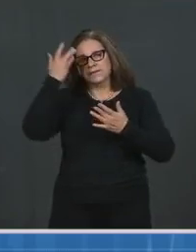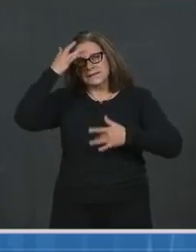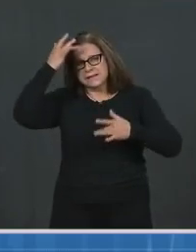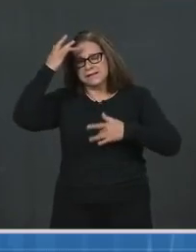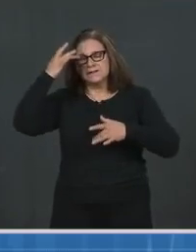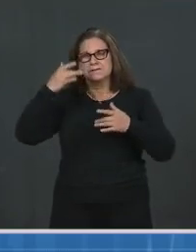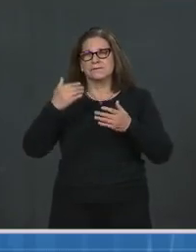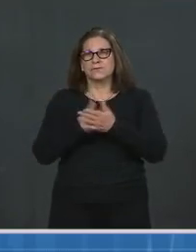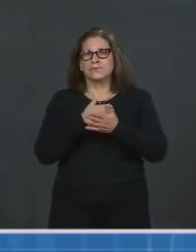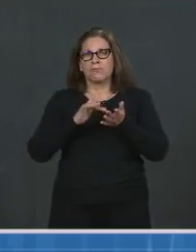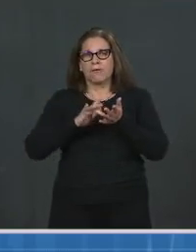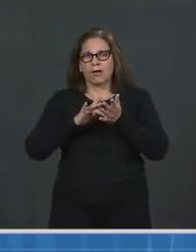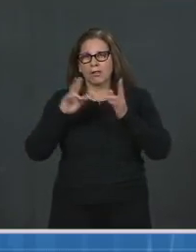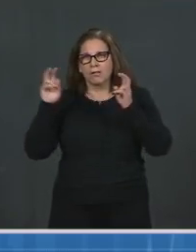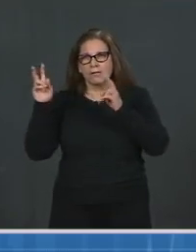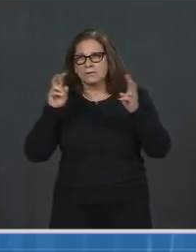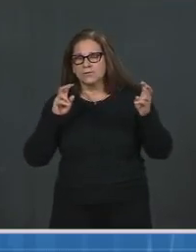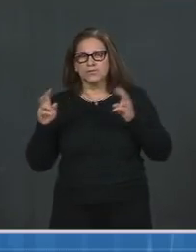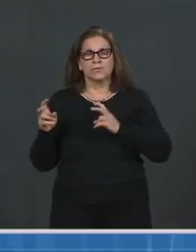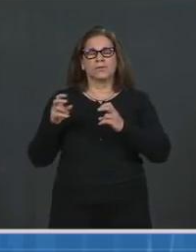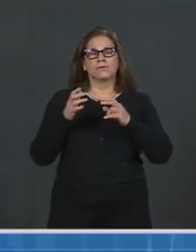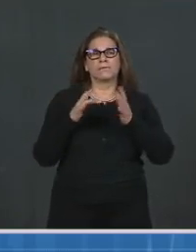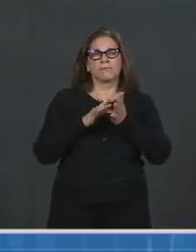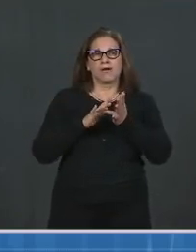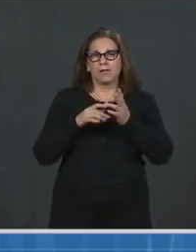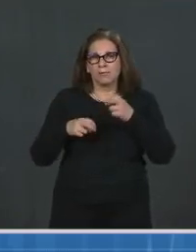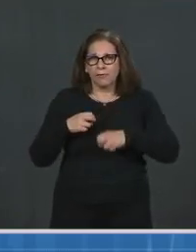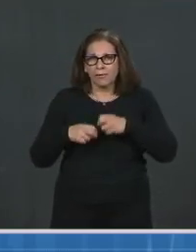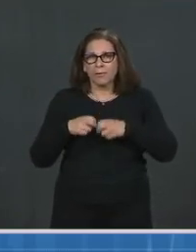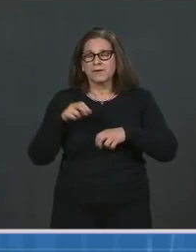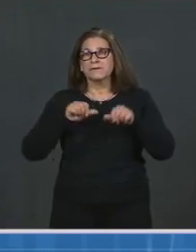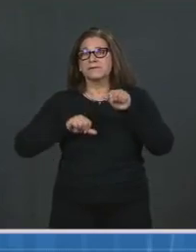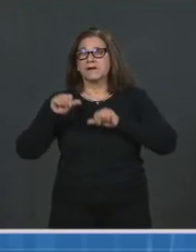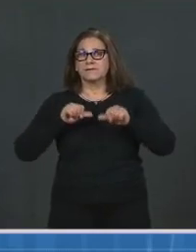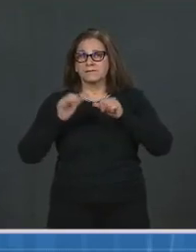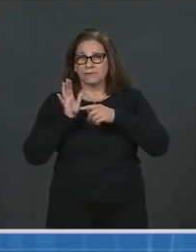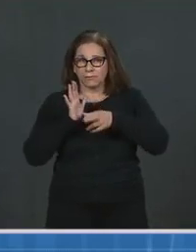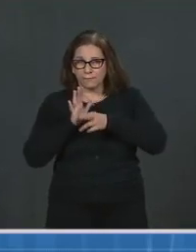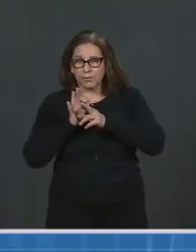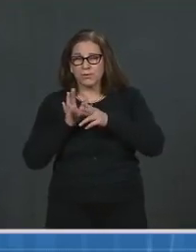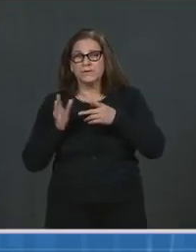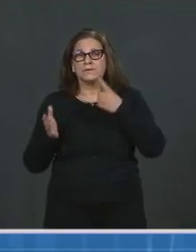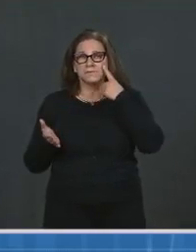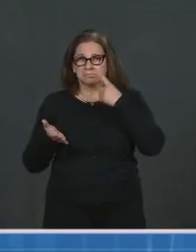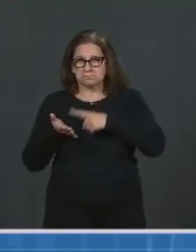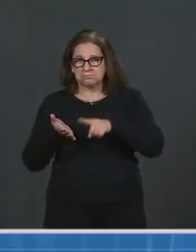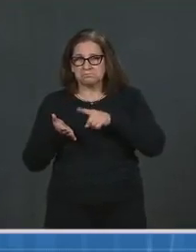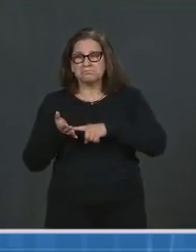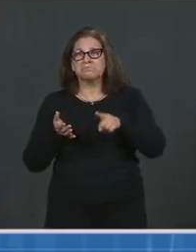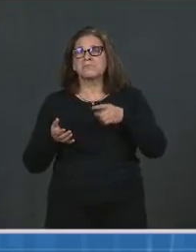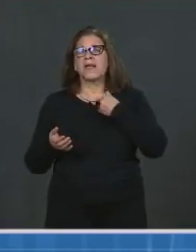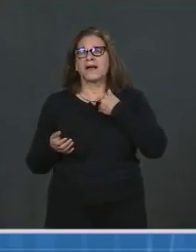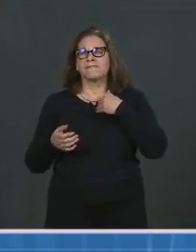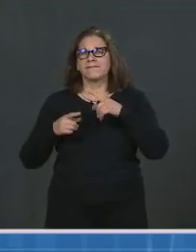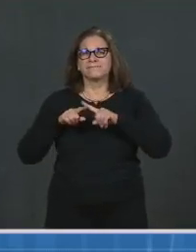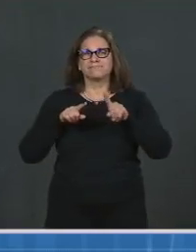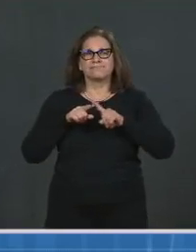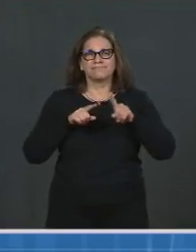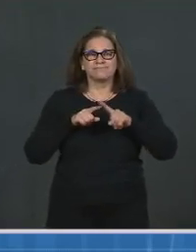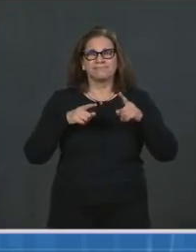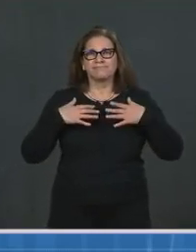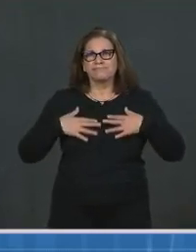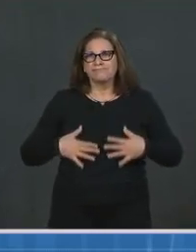an updated list of the scientific review of all the disorders that are the underlying conditions that may exacerbate